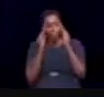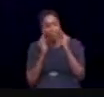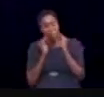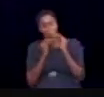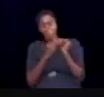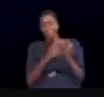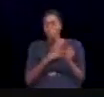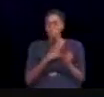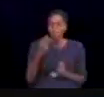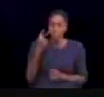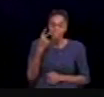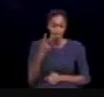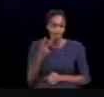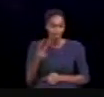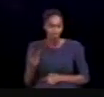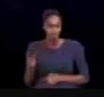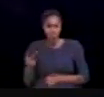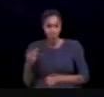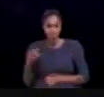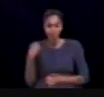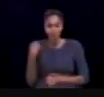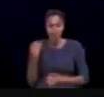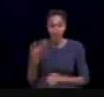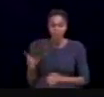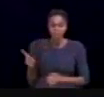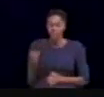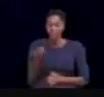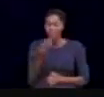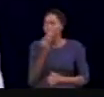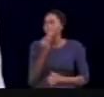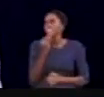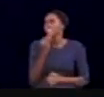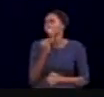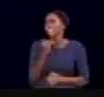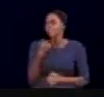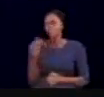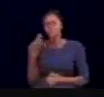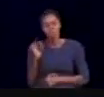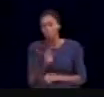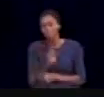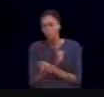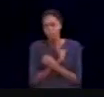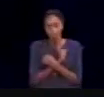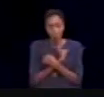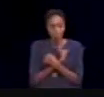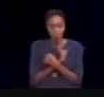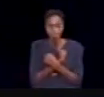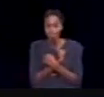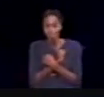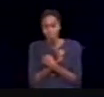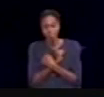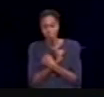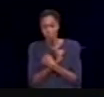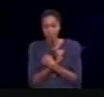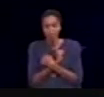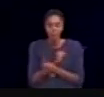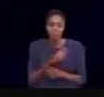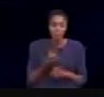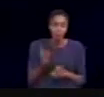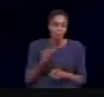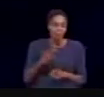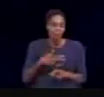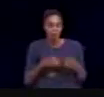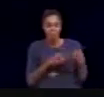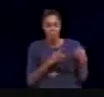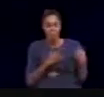I've tasted and seen of the sweetest of loaves. When my